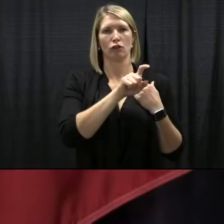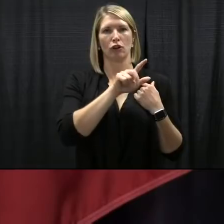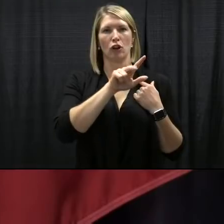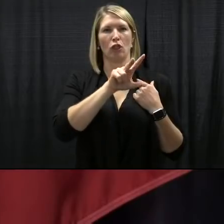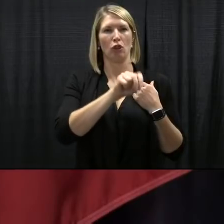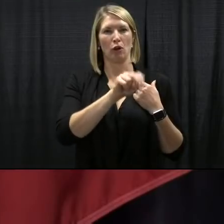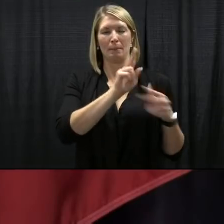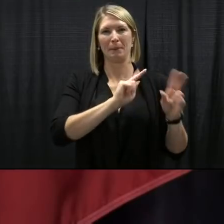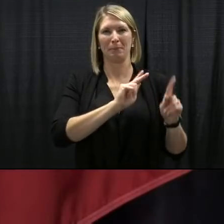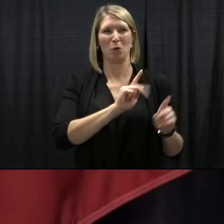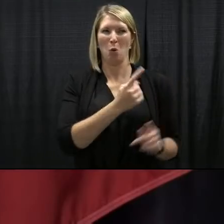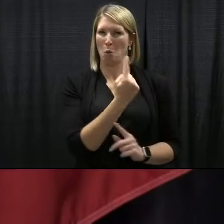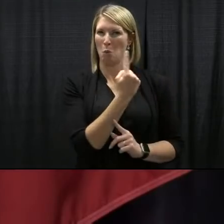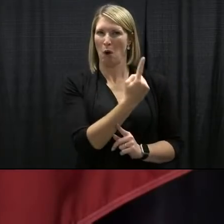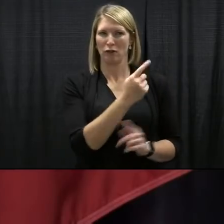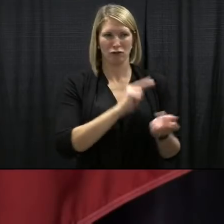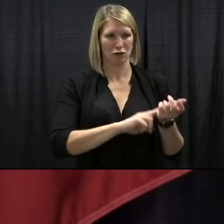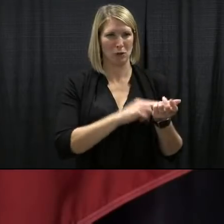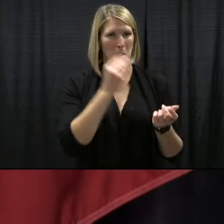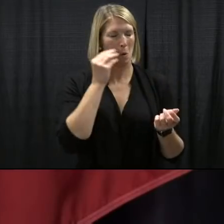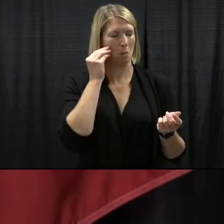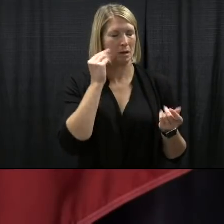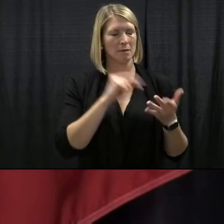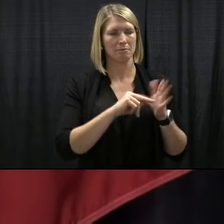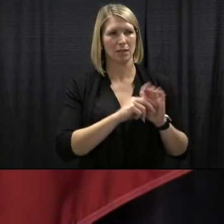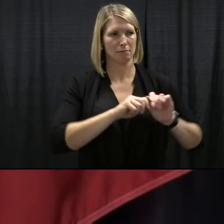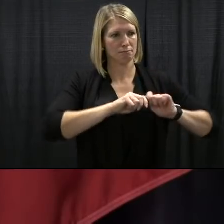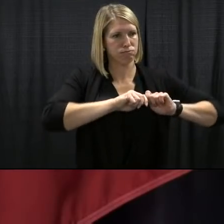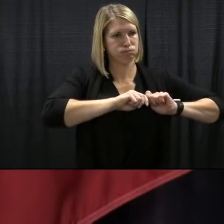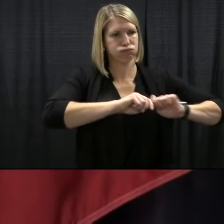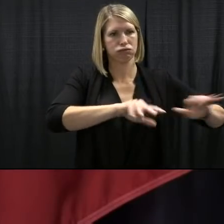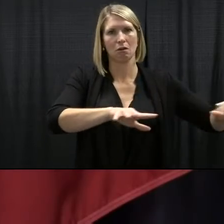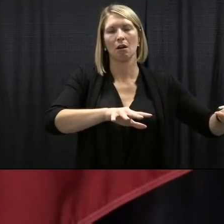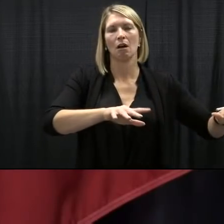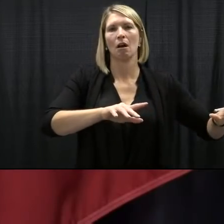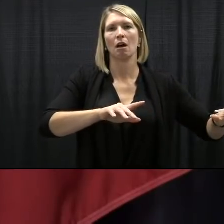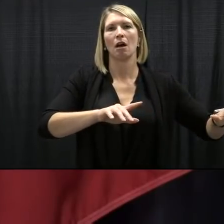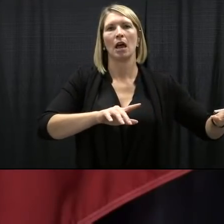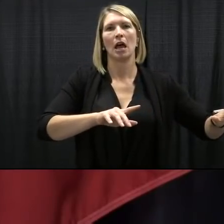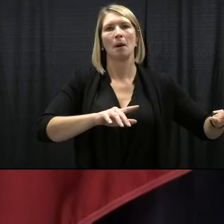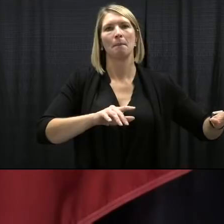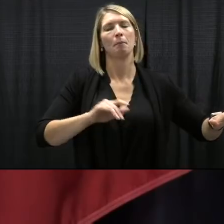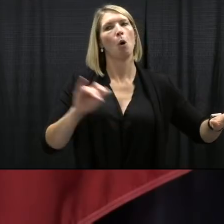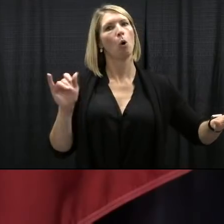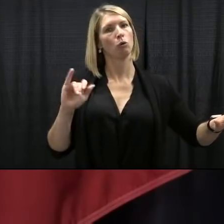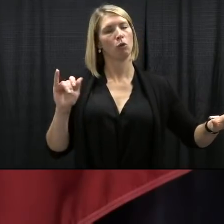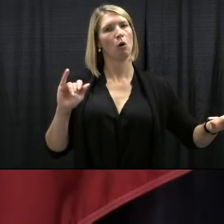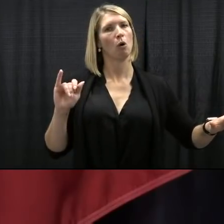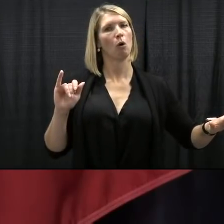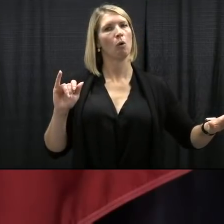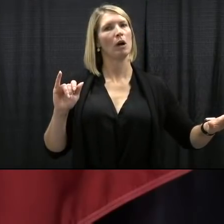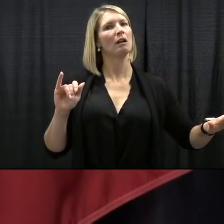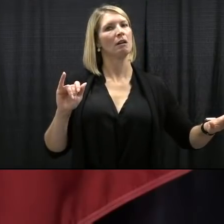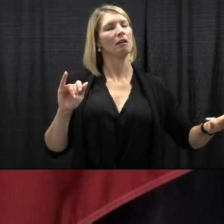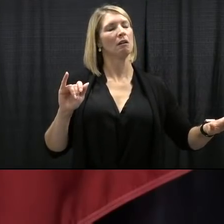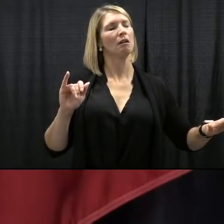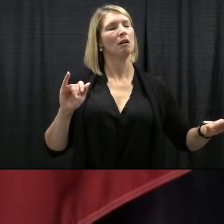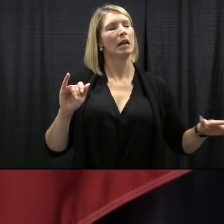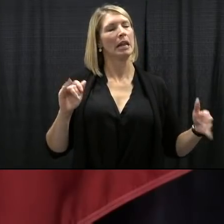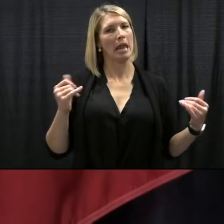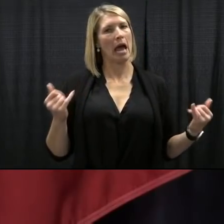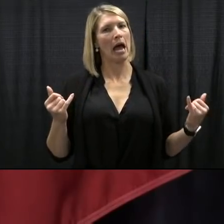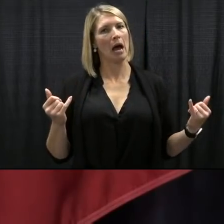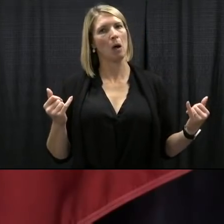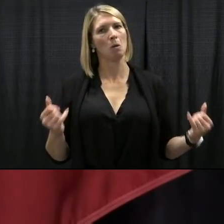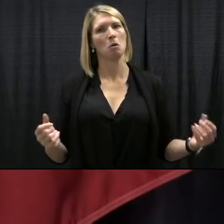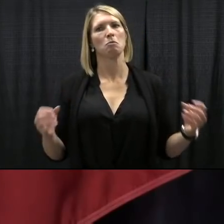the vaccination provided, and that we had no hospitalizations or mortality related to that entry of Delta, a more